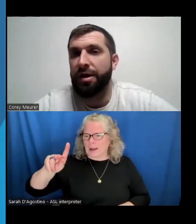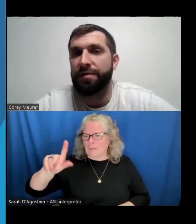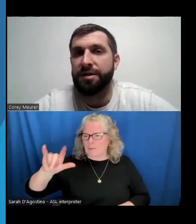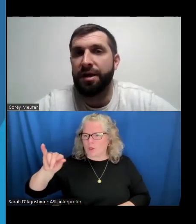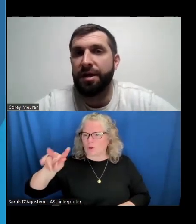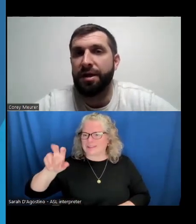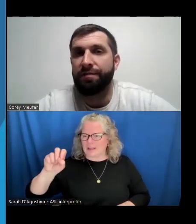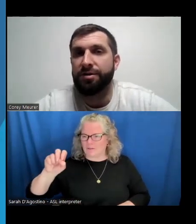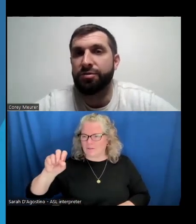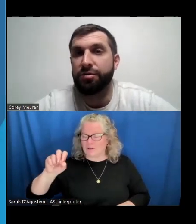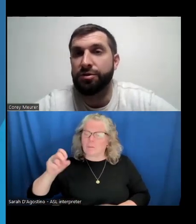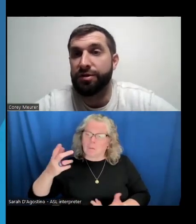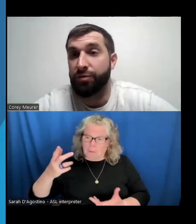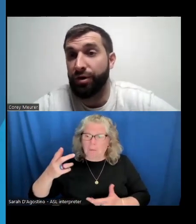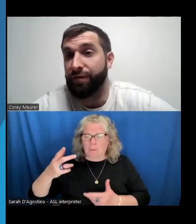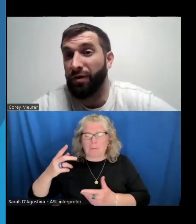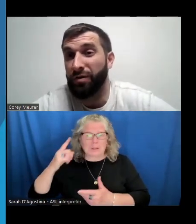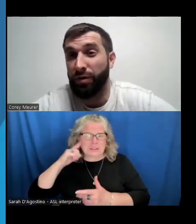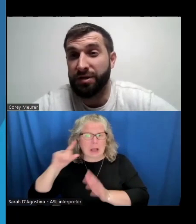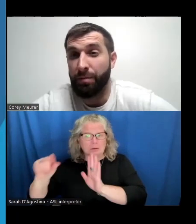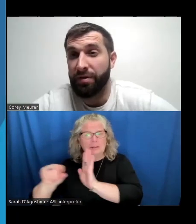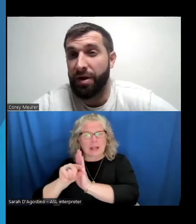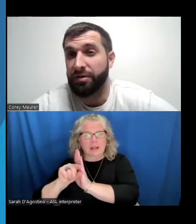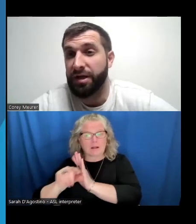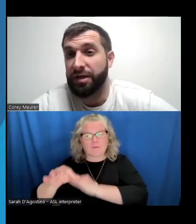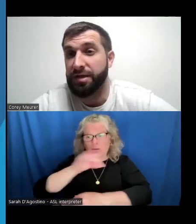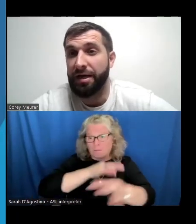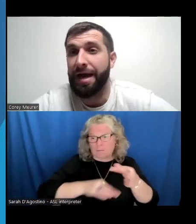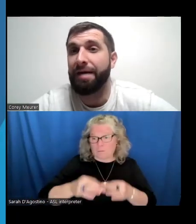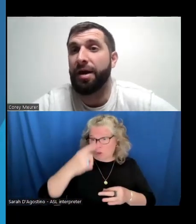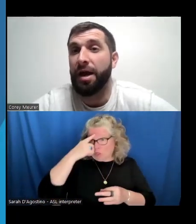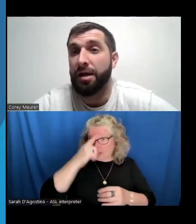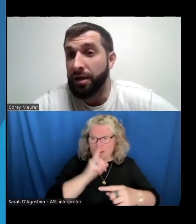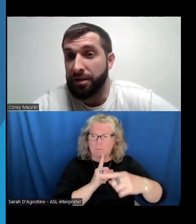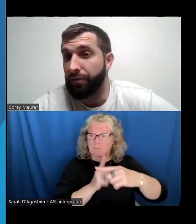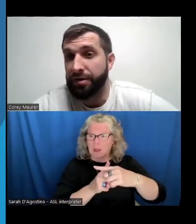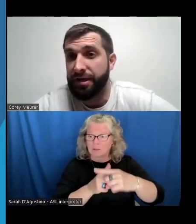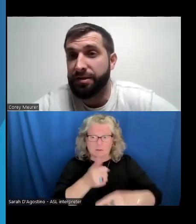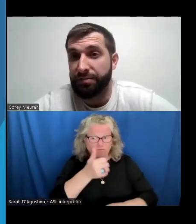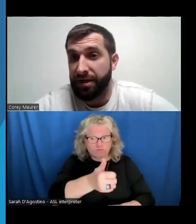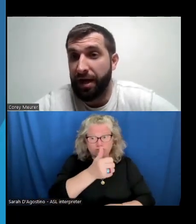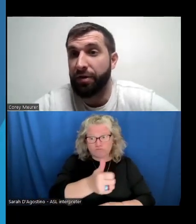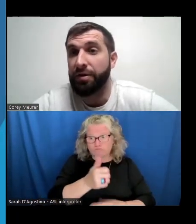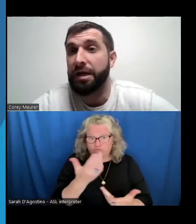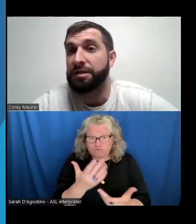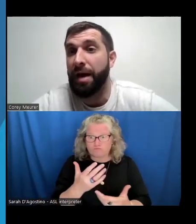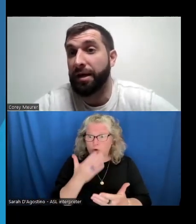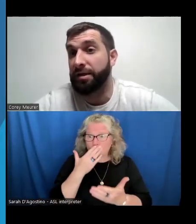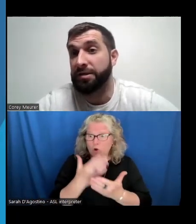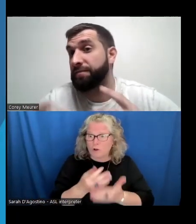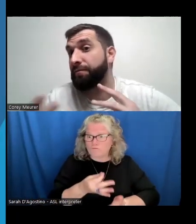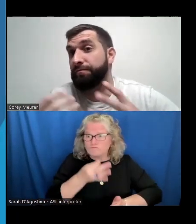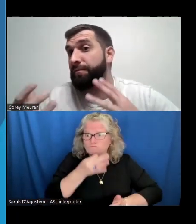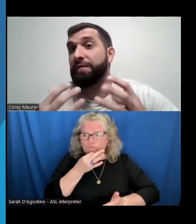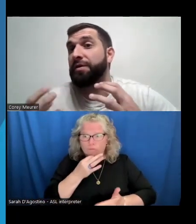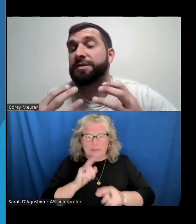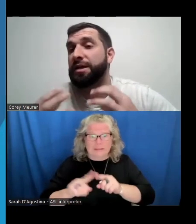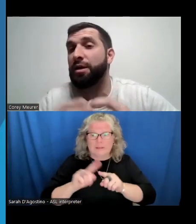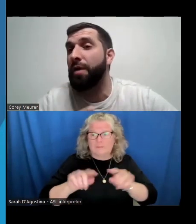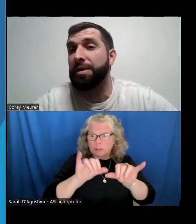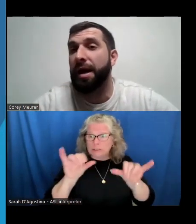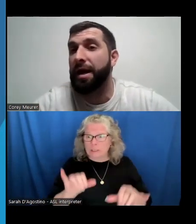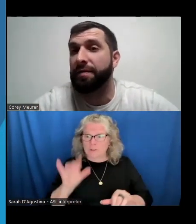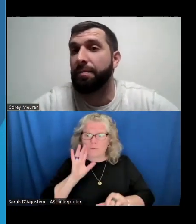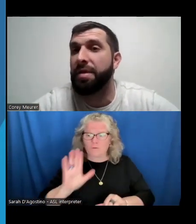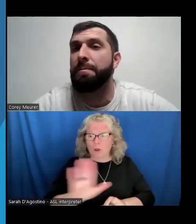that as a strength as an individual who's resourceful or somebody that understands how to navigate different systems to get their needs met because it feels